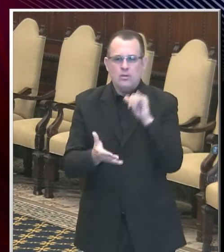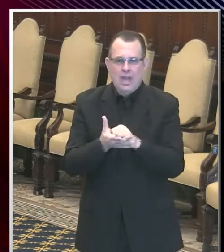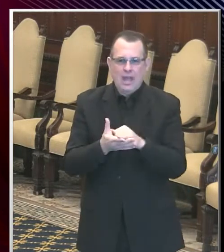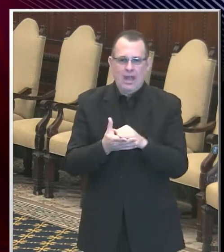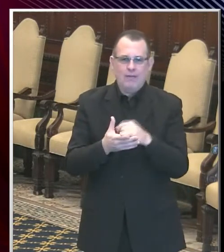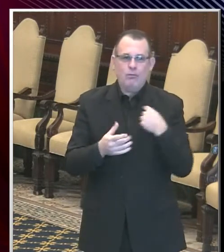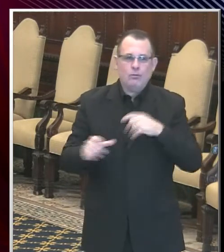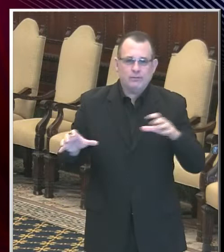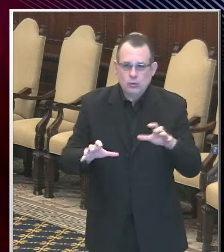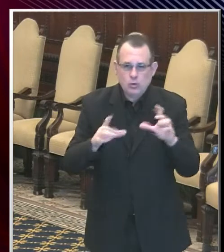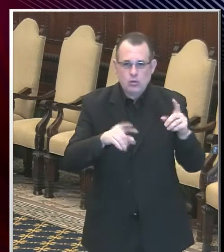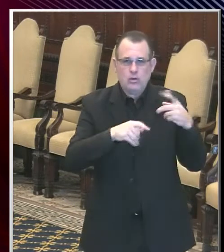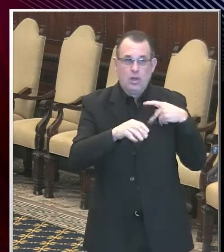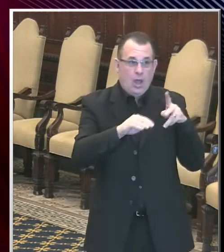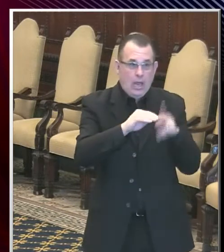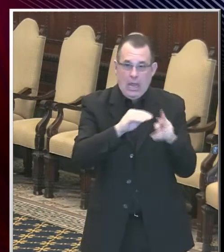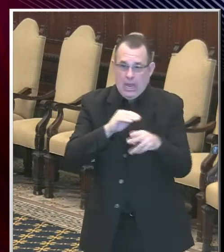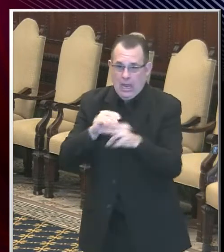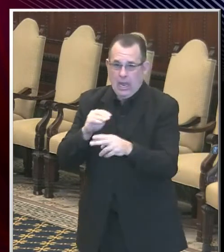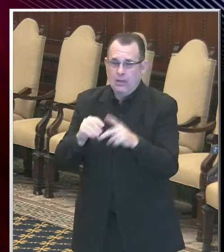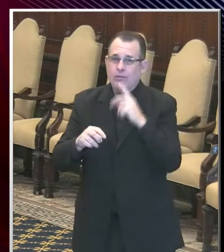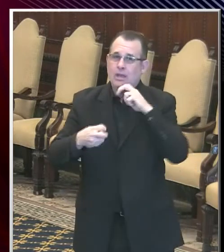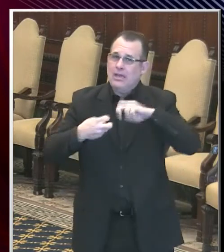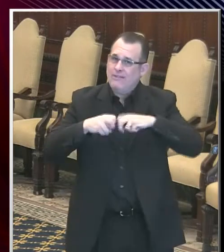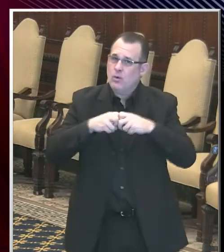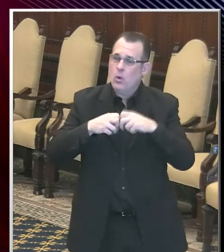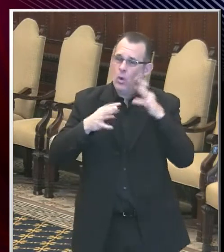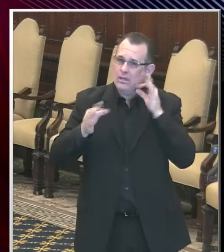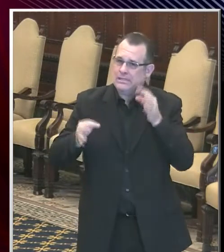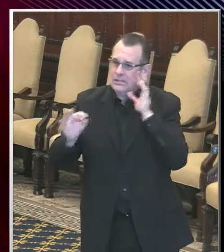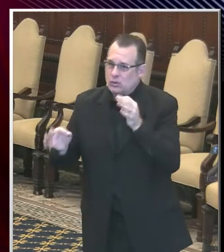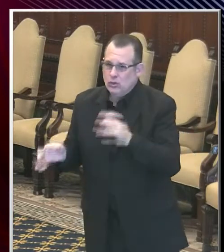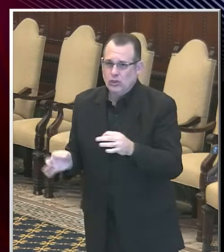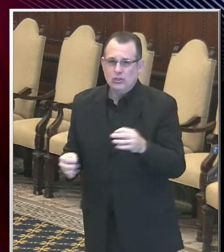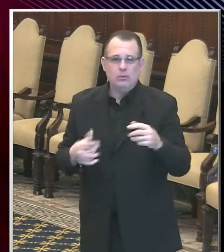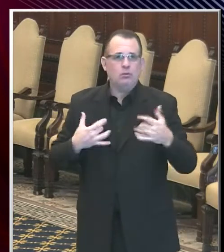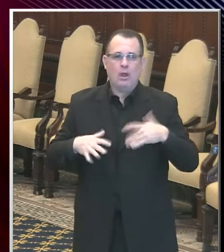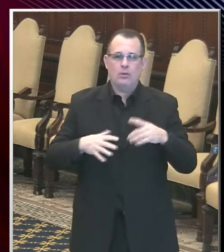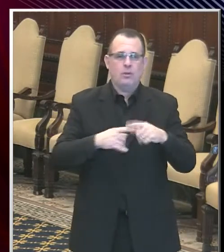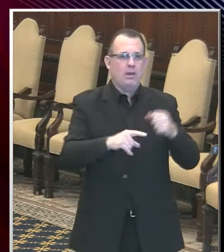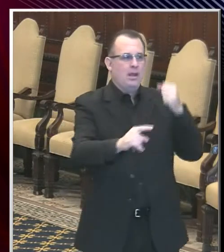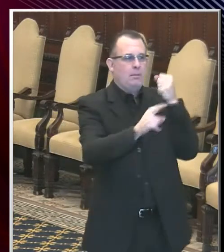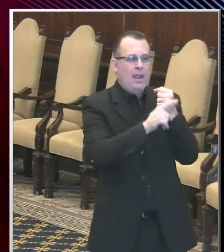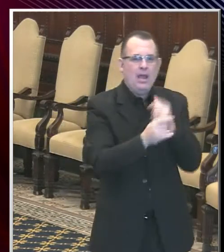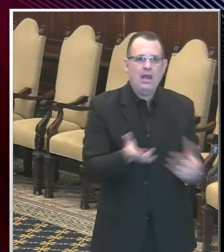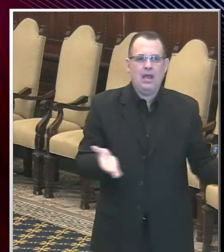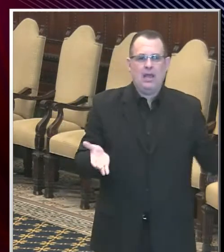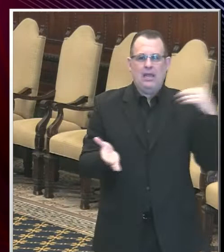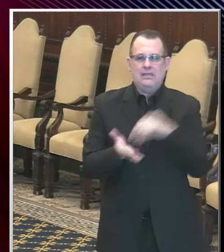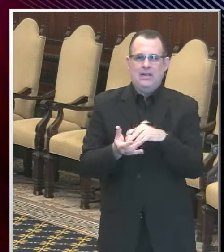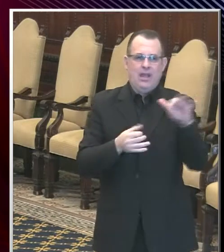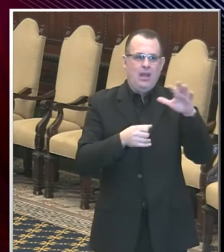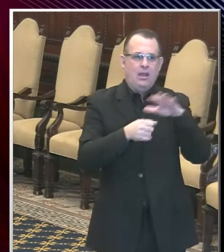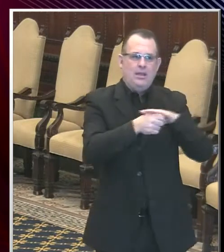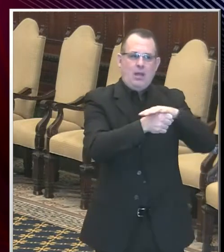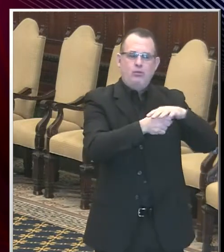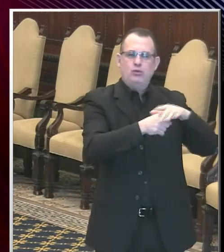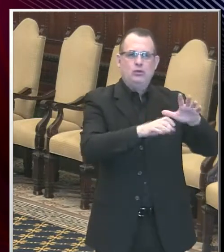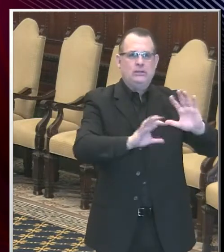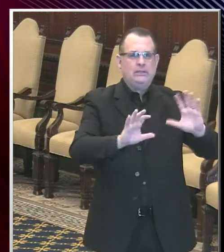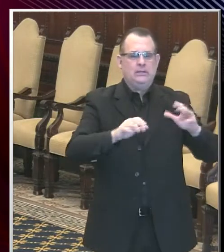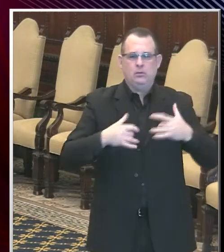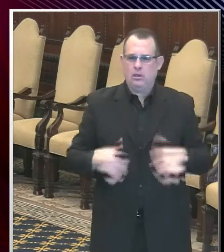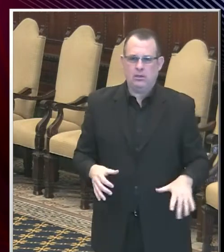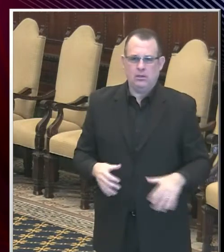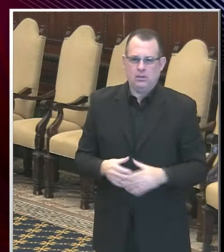in making these difficult cuts, we didn't want to super impact neighborhoods that are poor, that have experienced, again, long-term